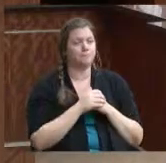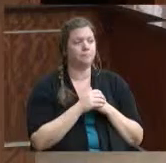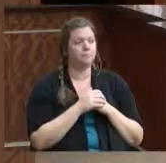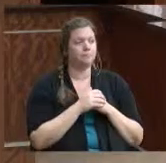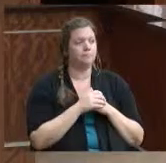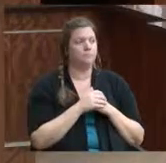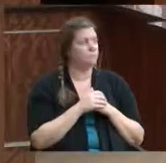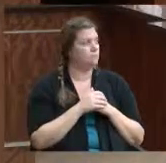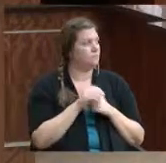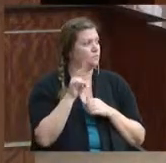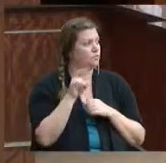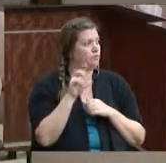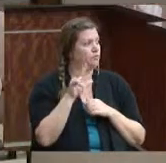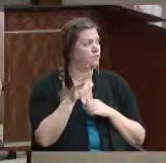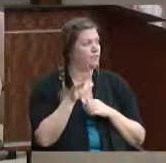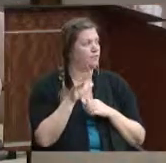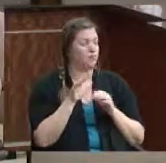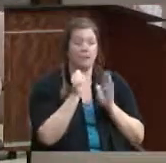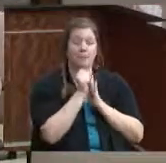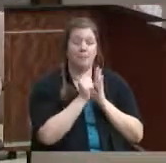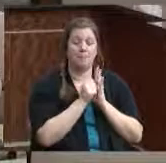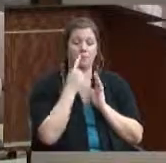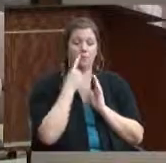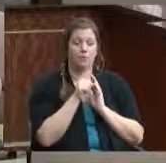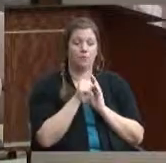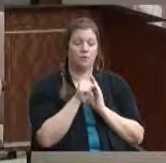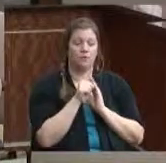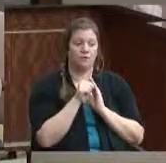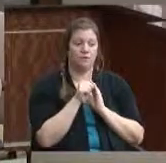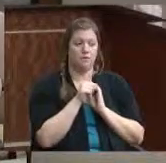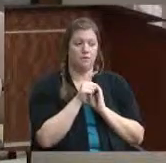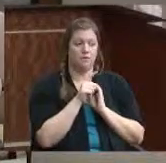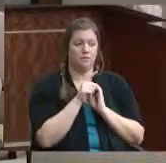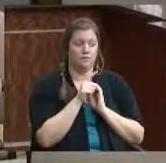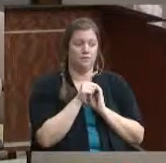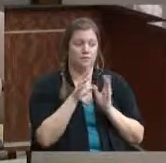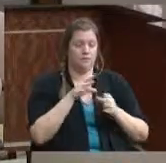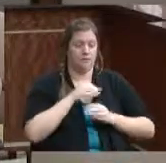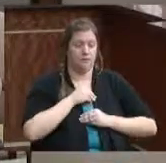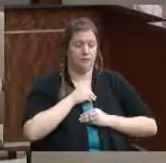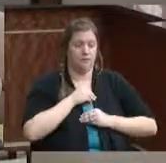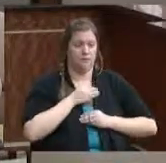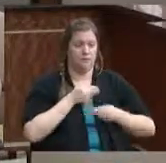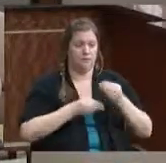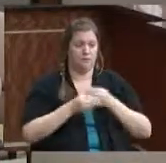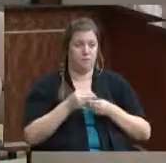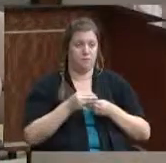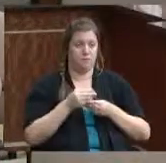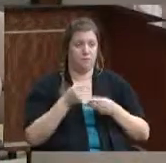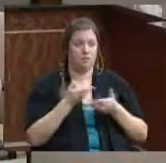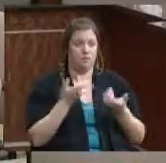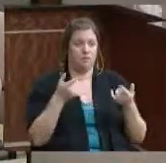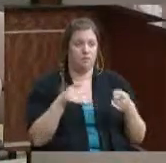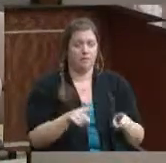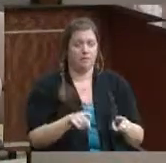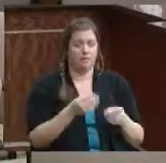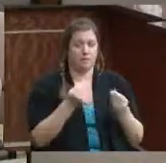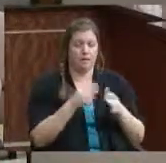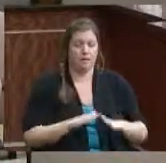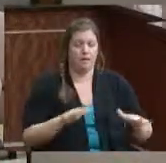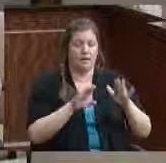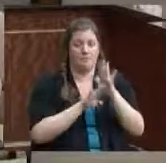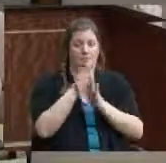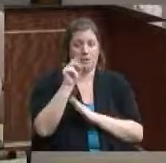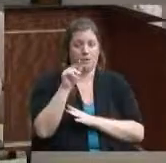text amendment 235 is an amendment to the exceptions and supplemental regulations of the Unified Land Development